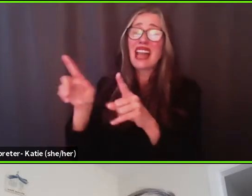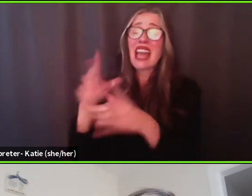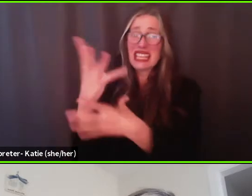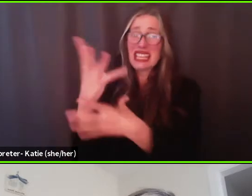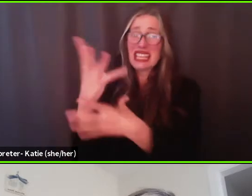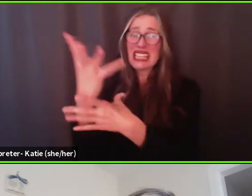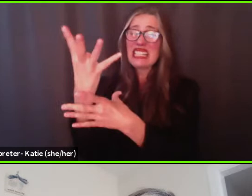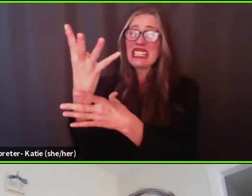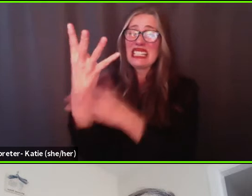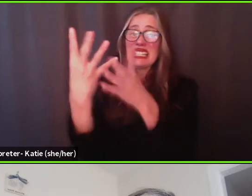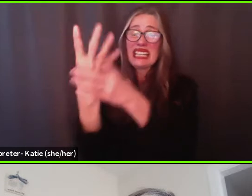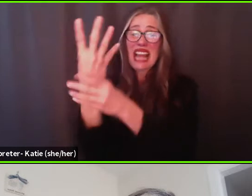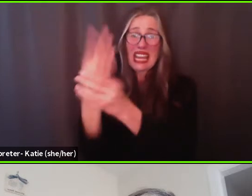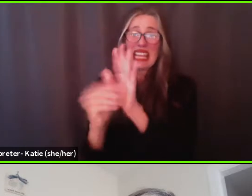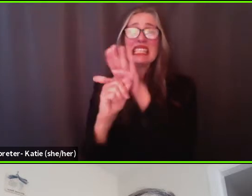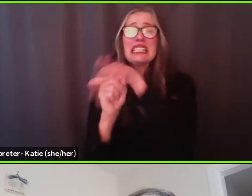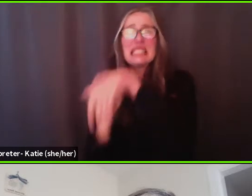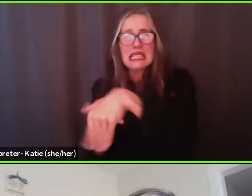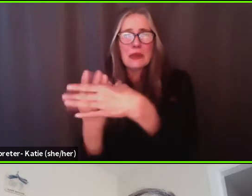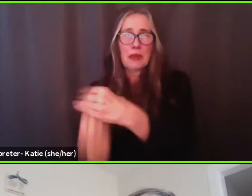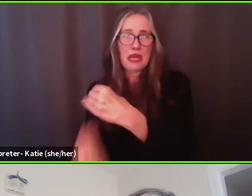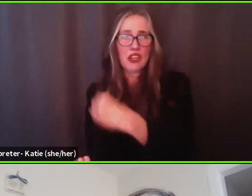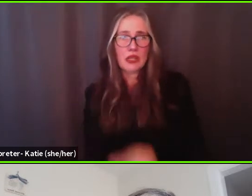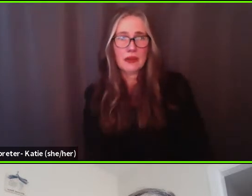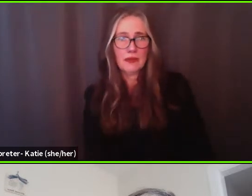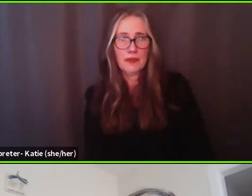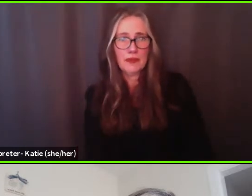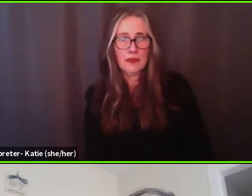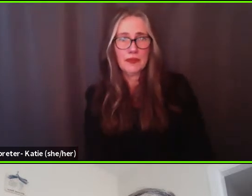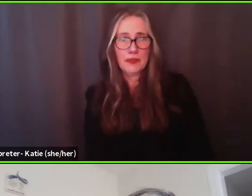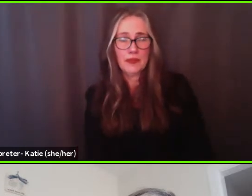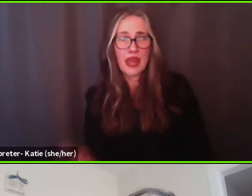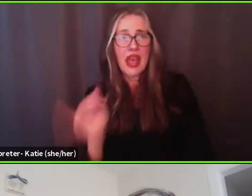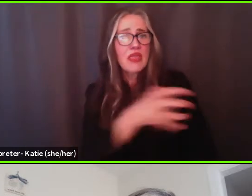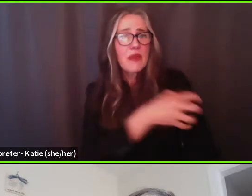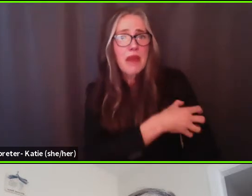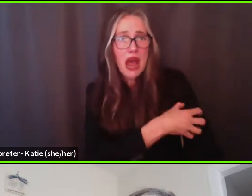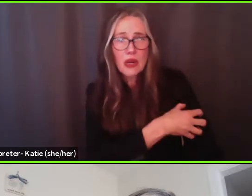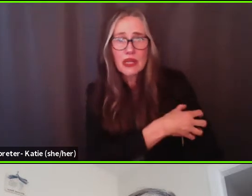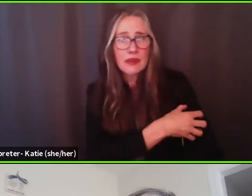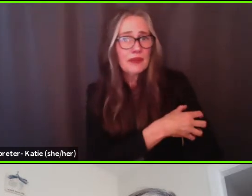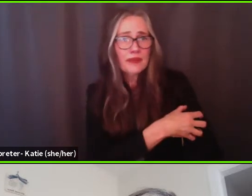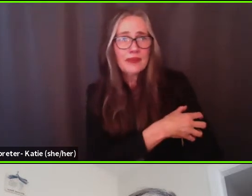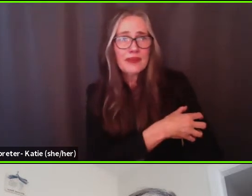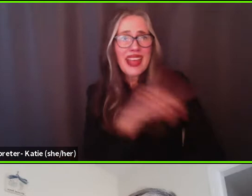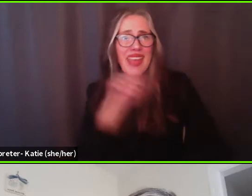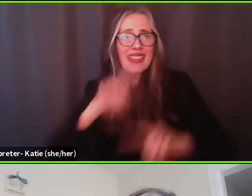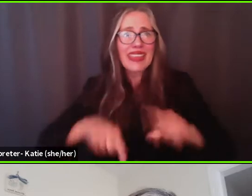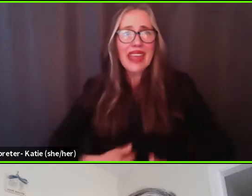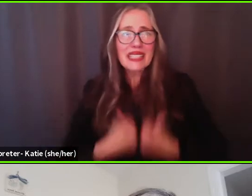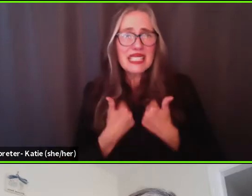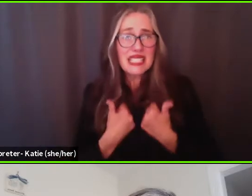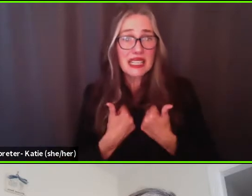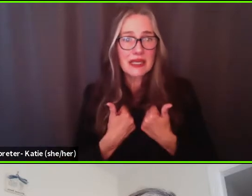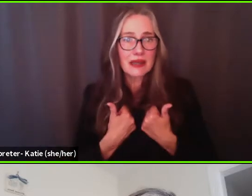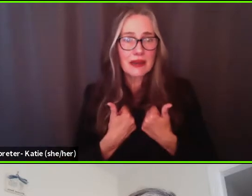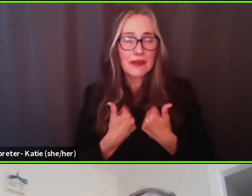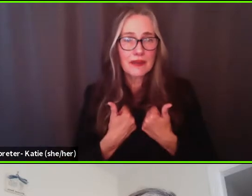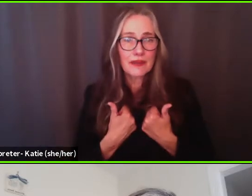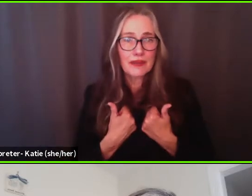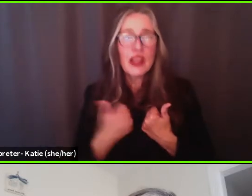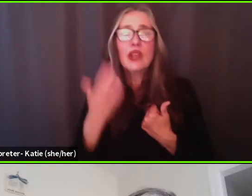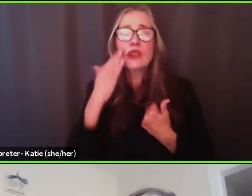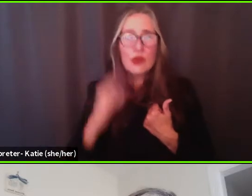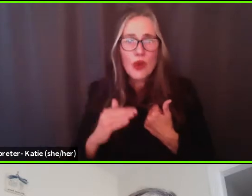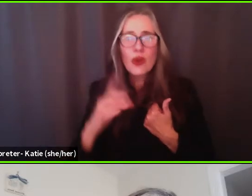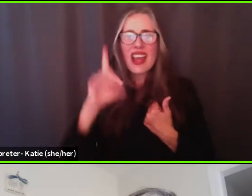determine power by who gets to even be considered to exist they're not allowed to consider be considered to exist even often right the data points